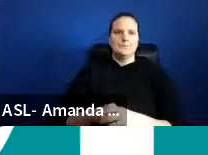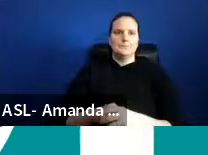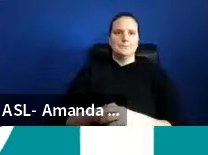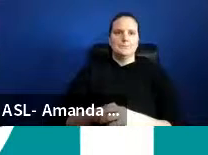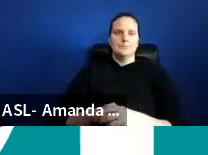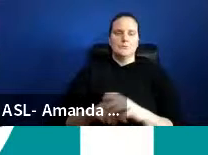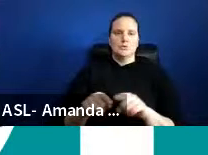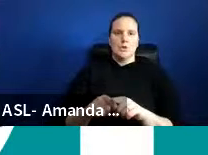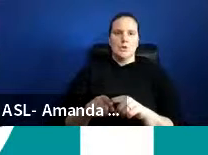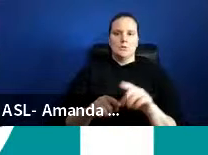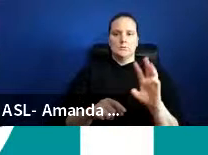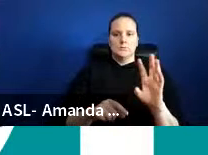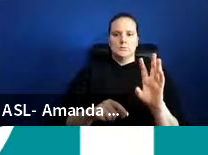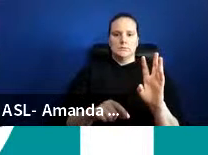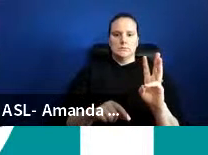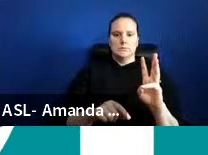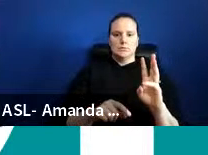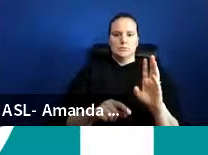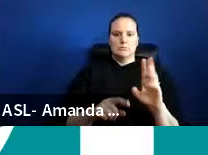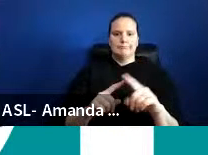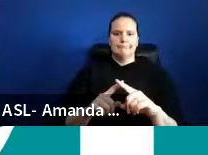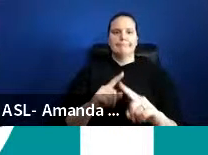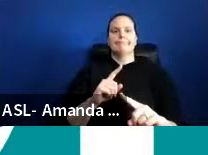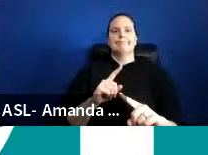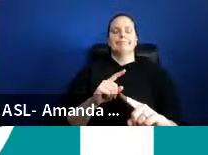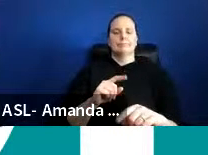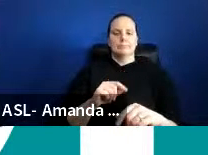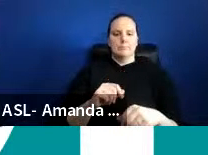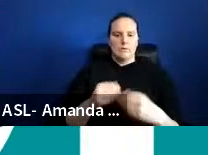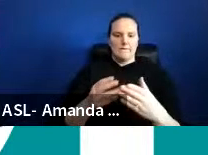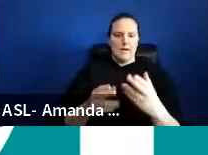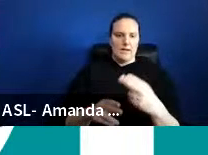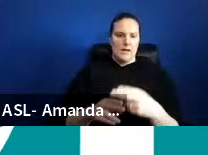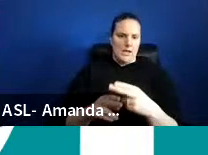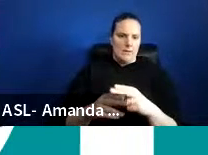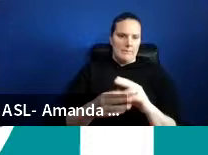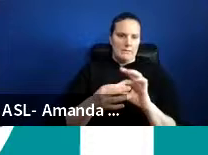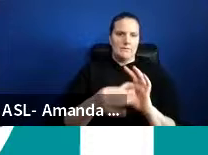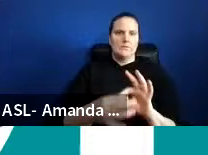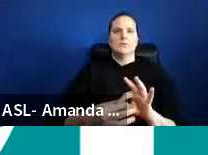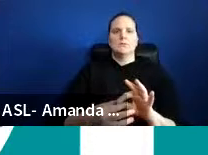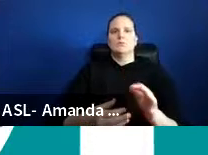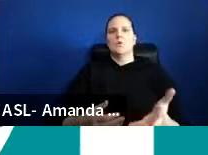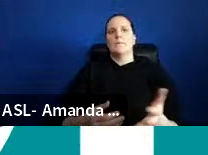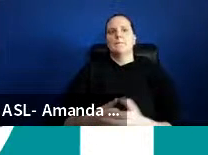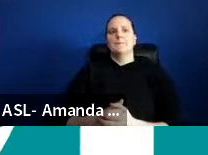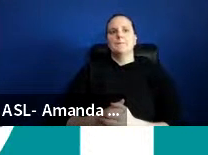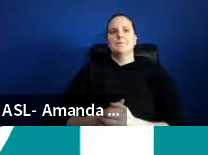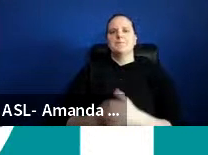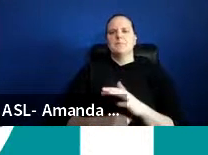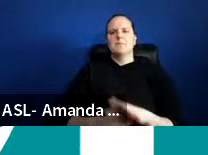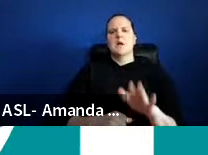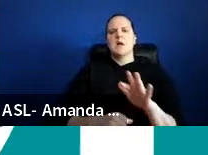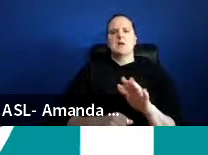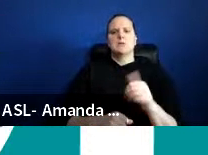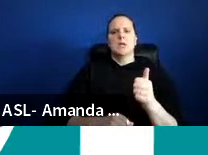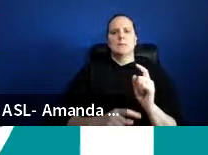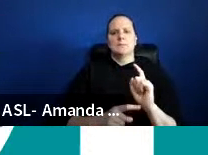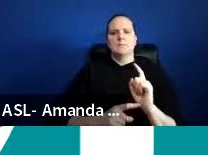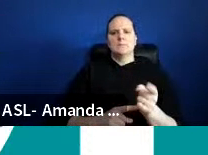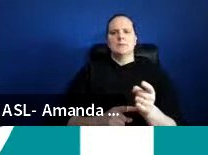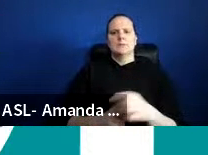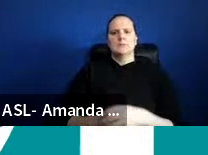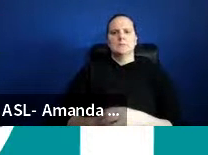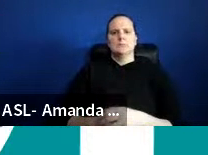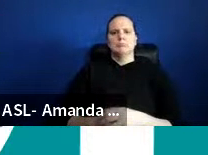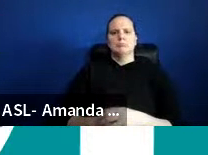dial *6 to unmute yourself. Please provide your name and affiliation. We'll have roughly 10 minutes